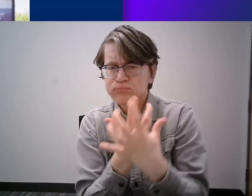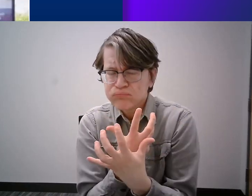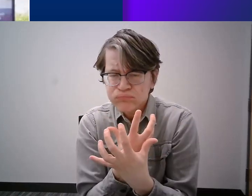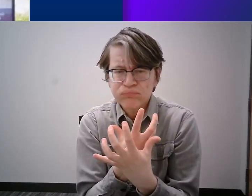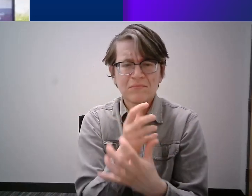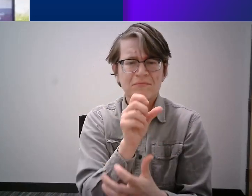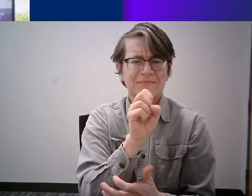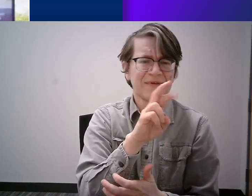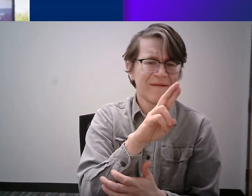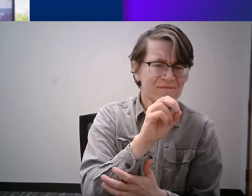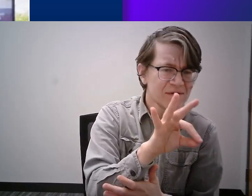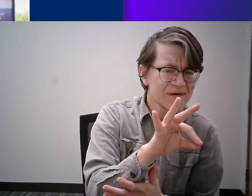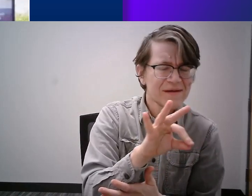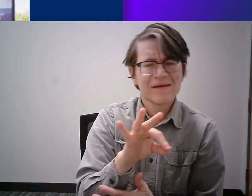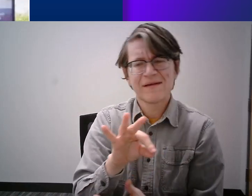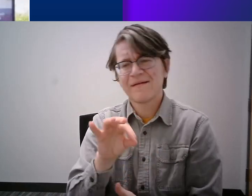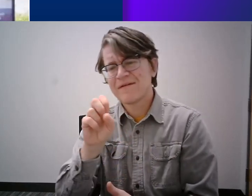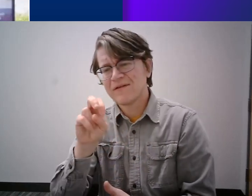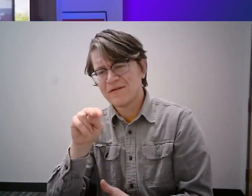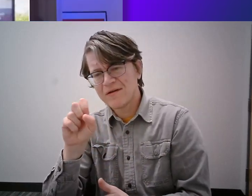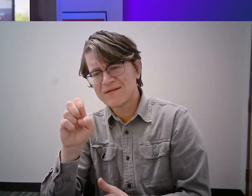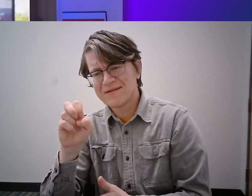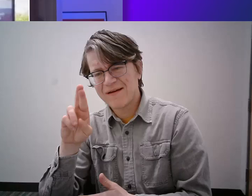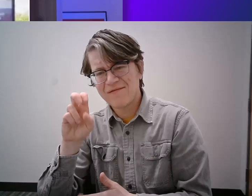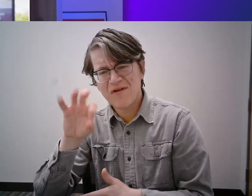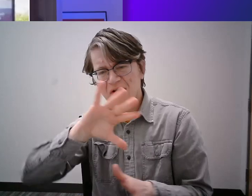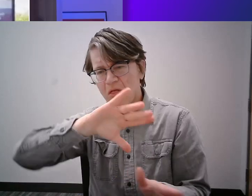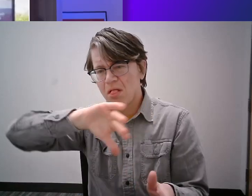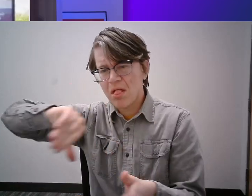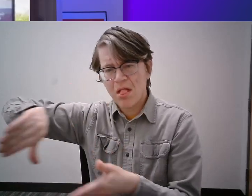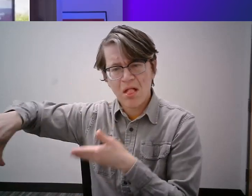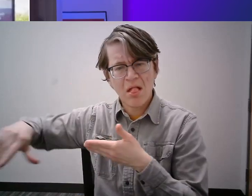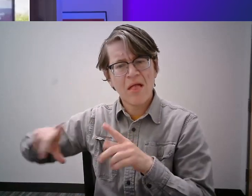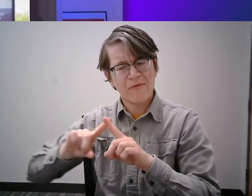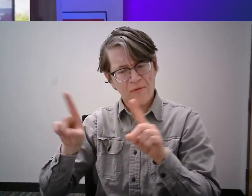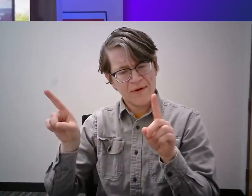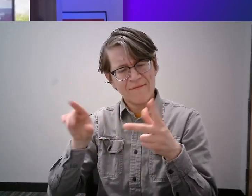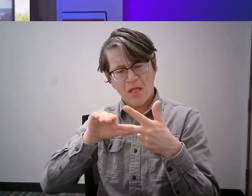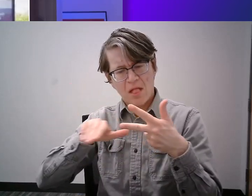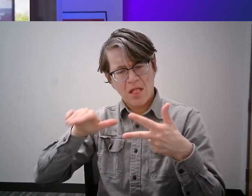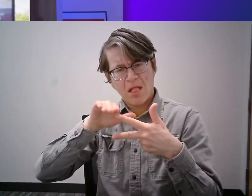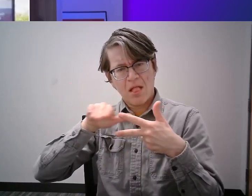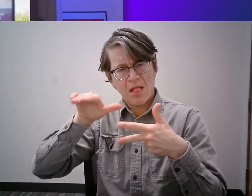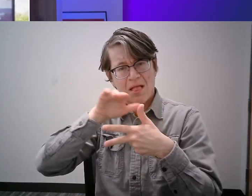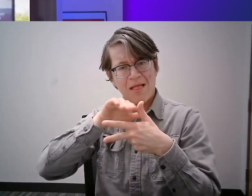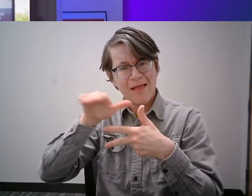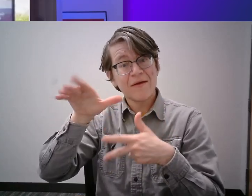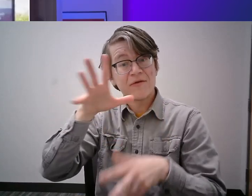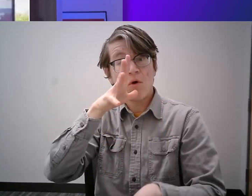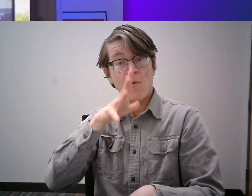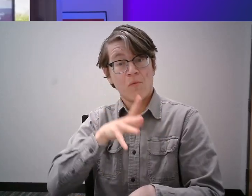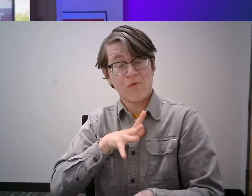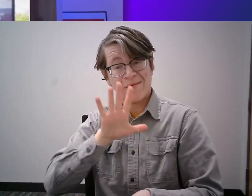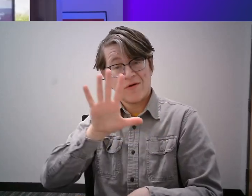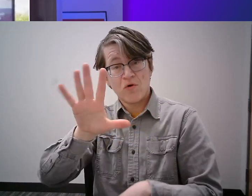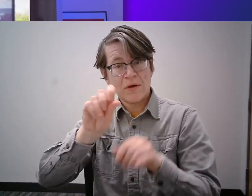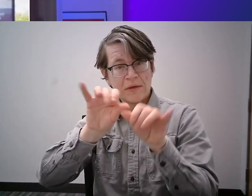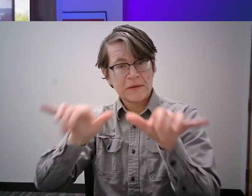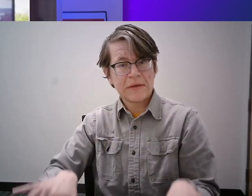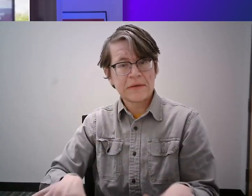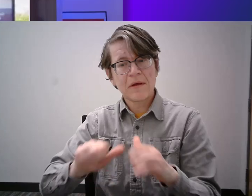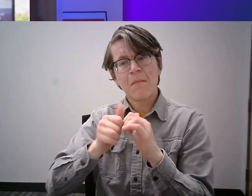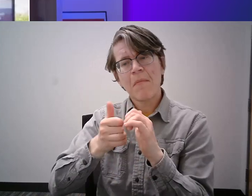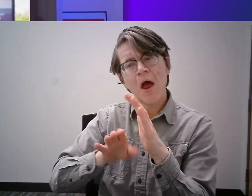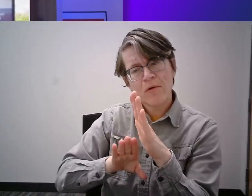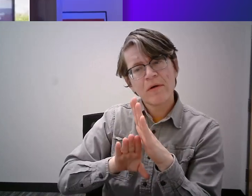a little bit away from this track of history. If you want to find out more why Indra developed this system, listen to the whole conversation.